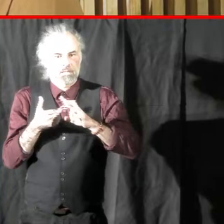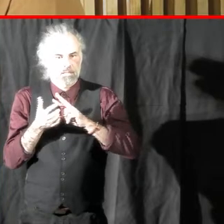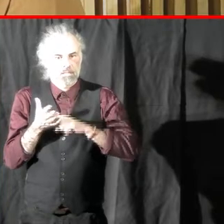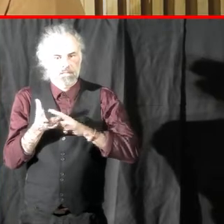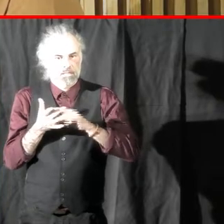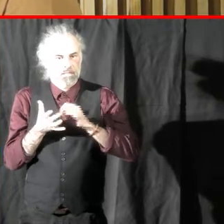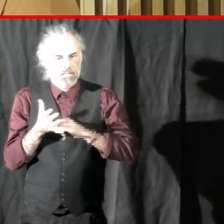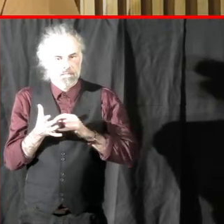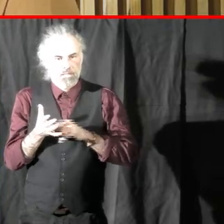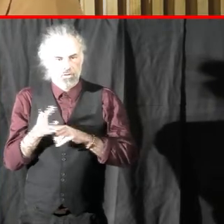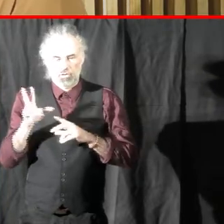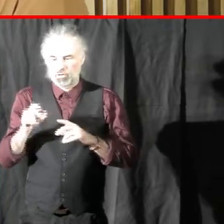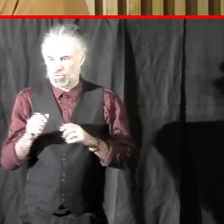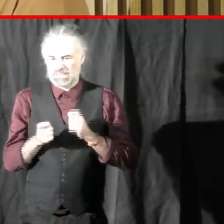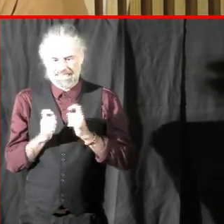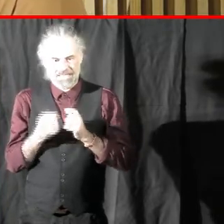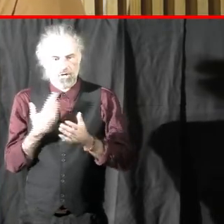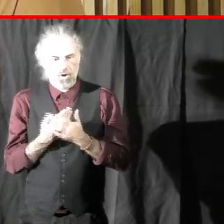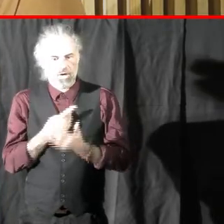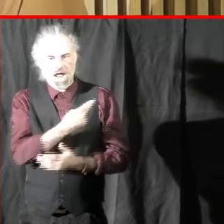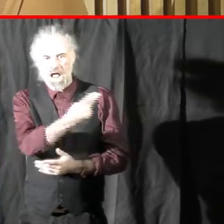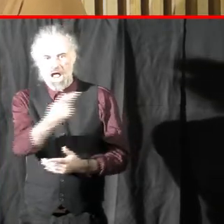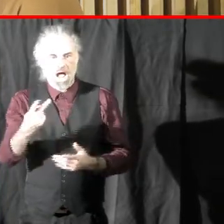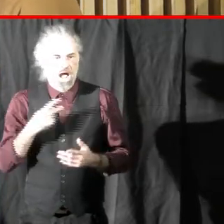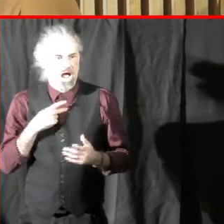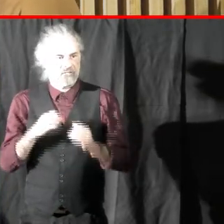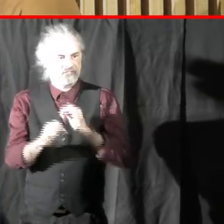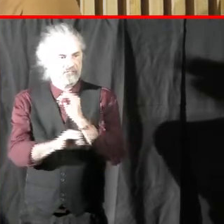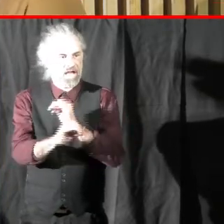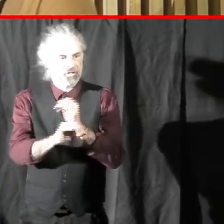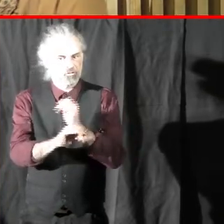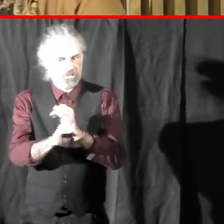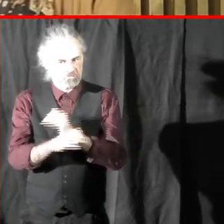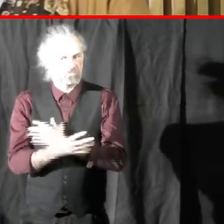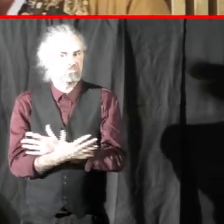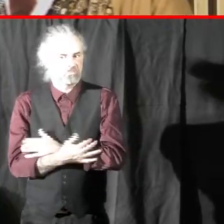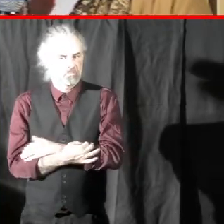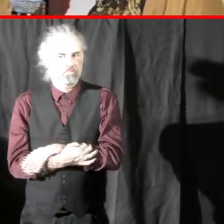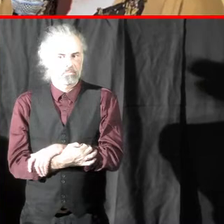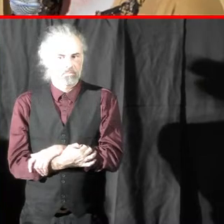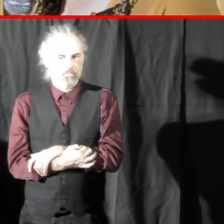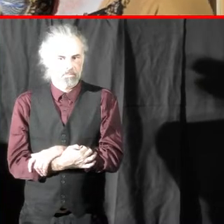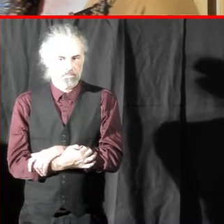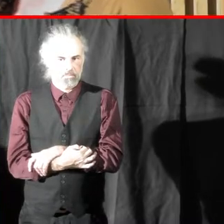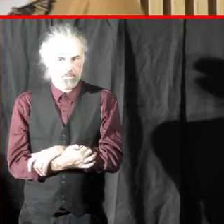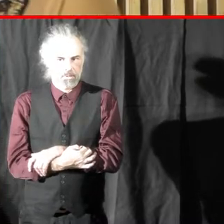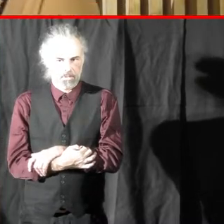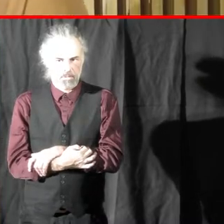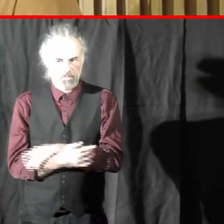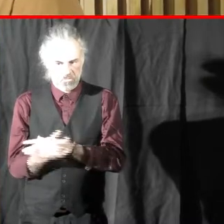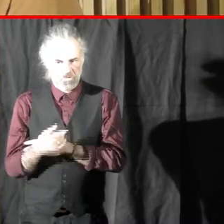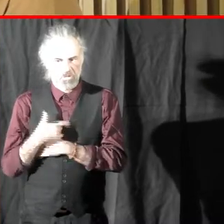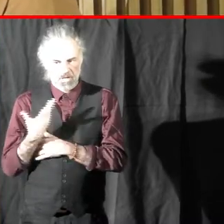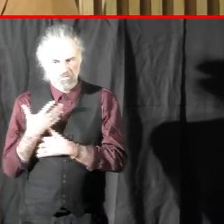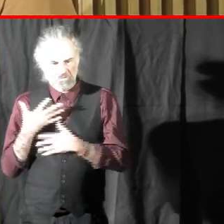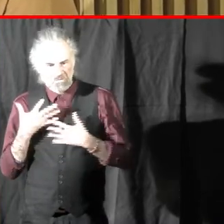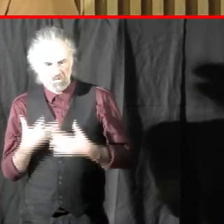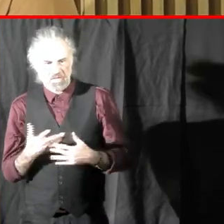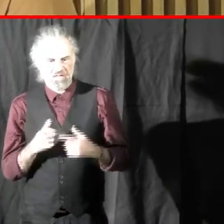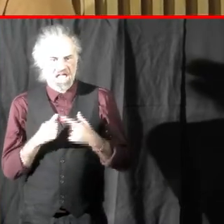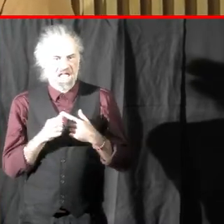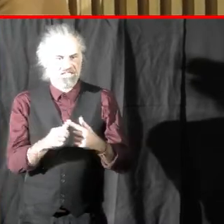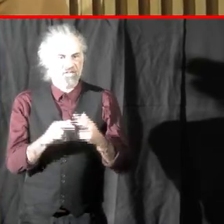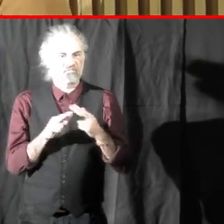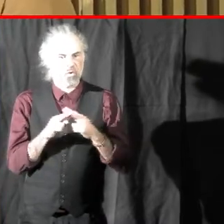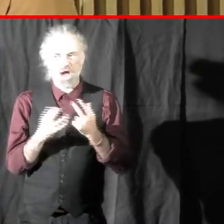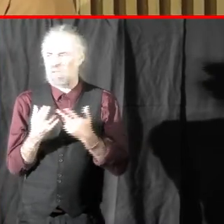our factory. That could immediately give us answers. Give us answers, and then also give answers to other similar